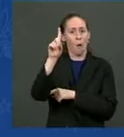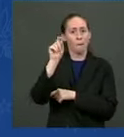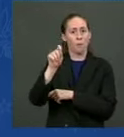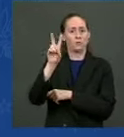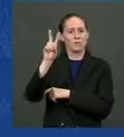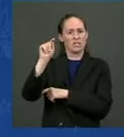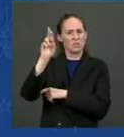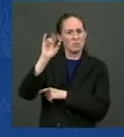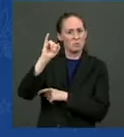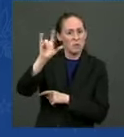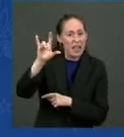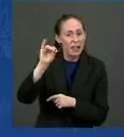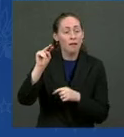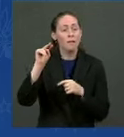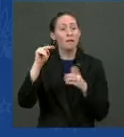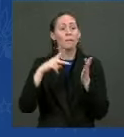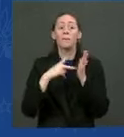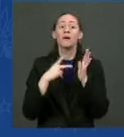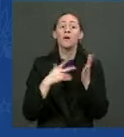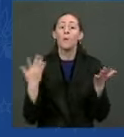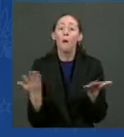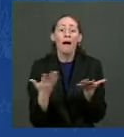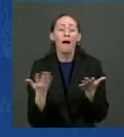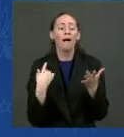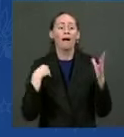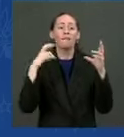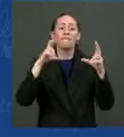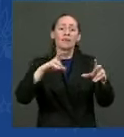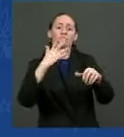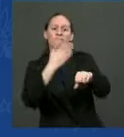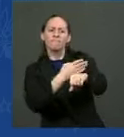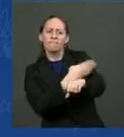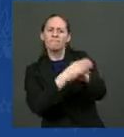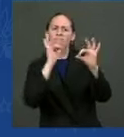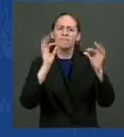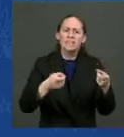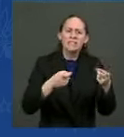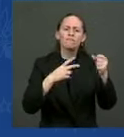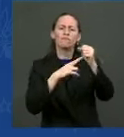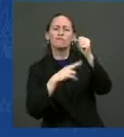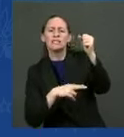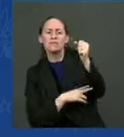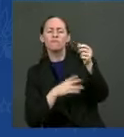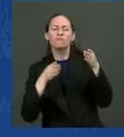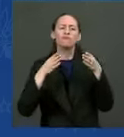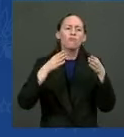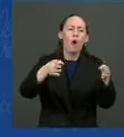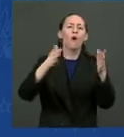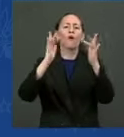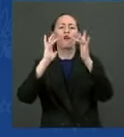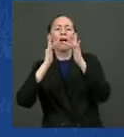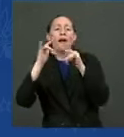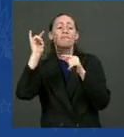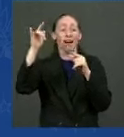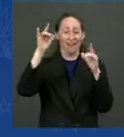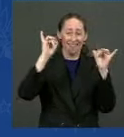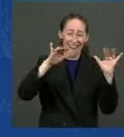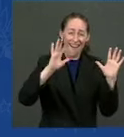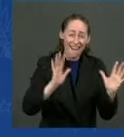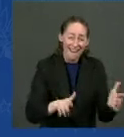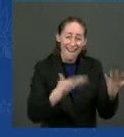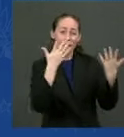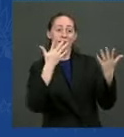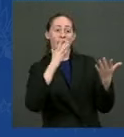that of all those investments in road, bridges, high-speed internet, water, everything else, all of it would be less